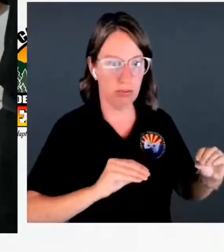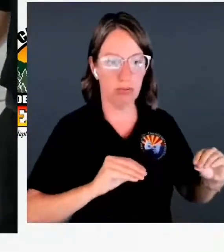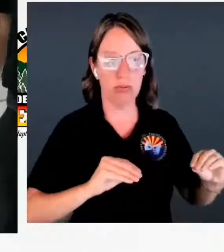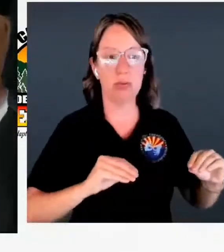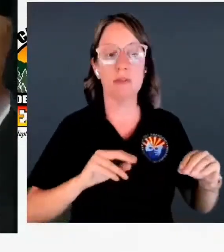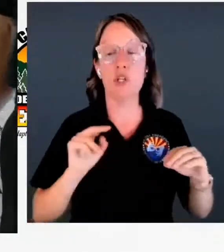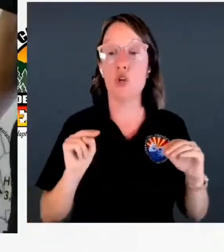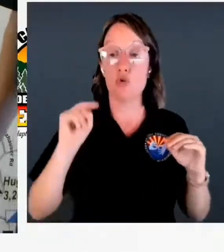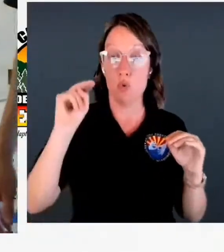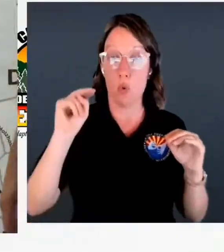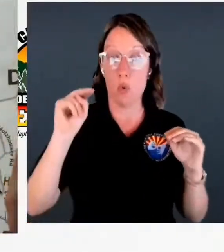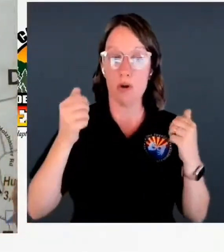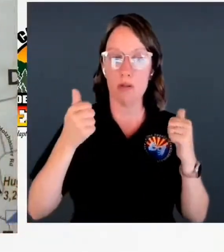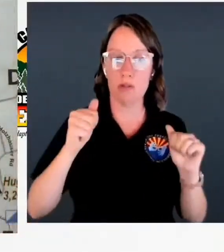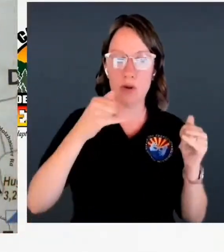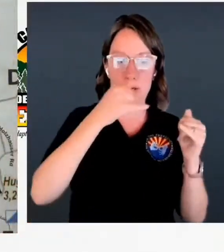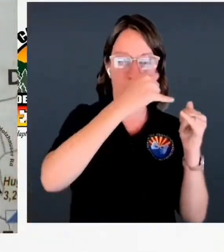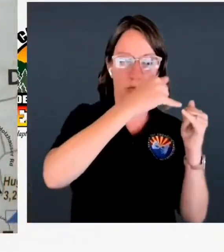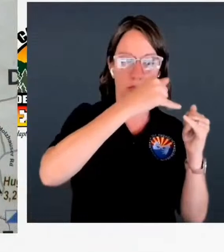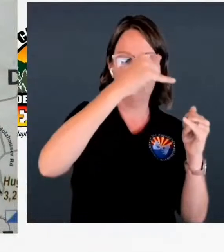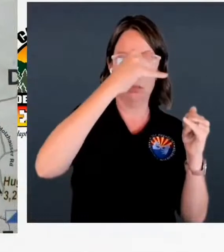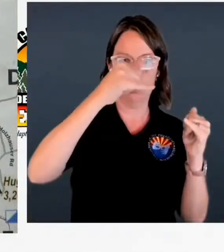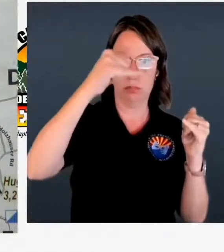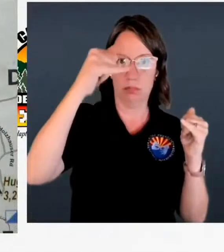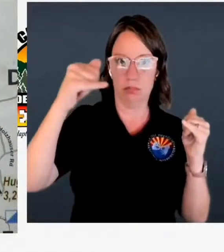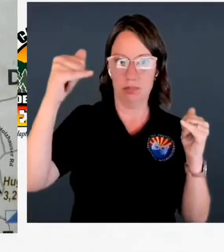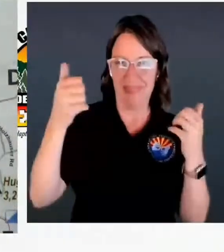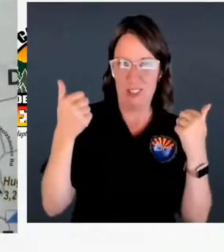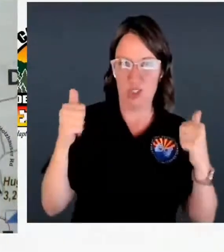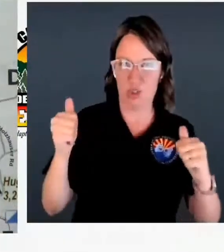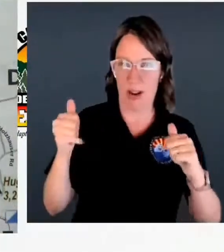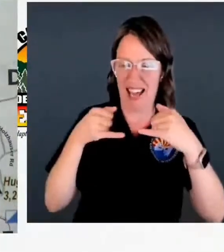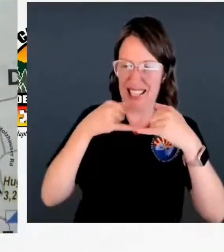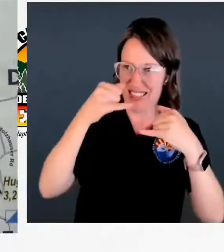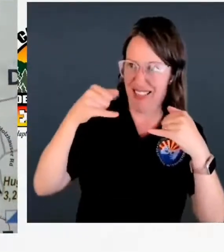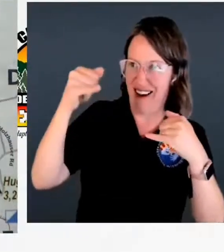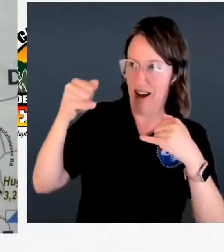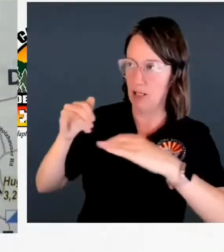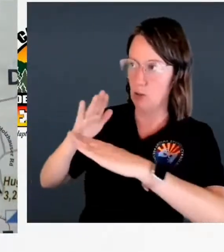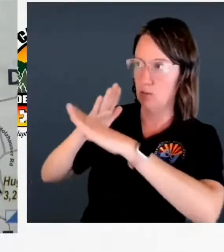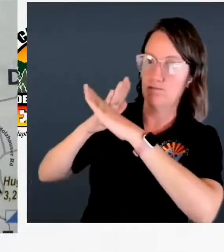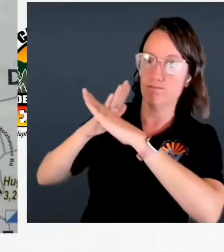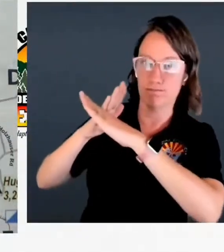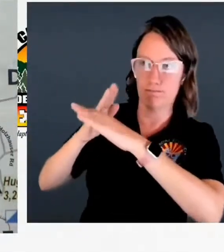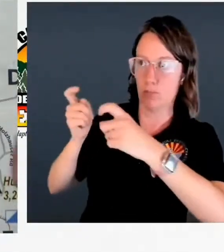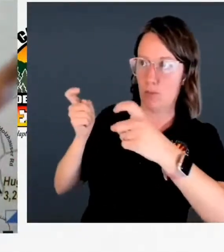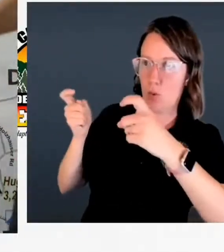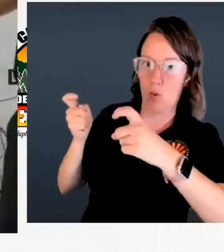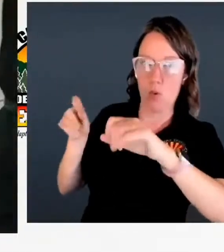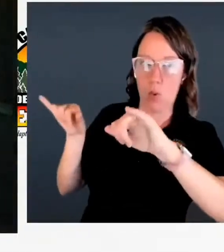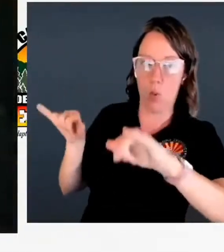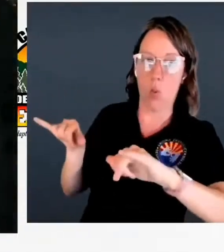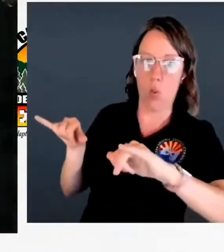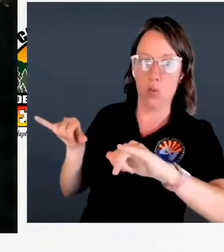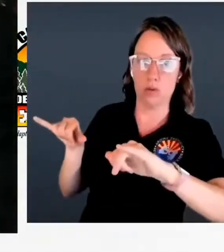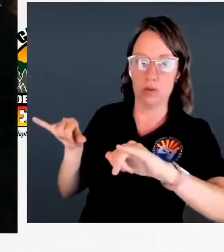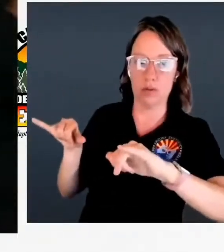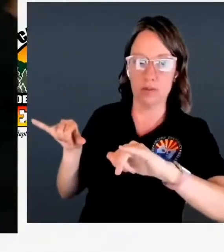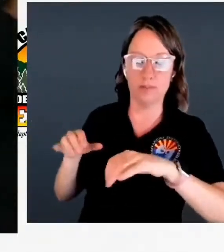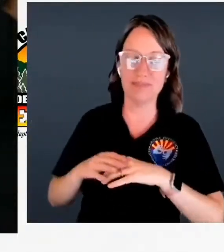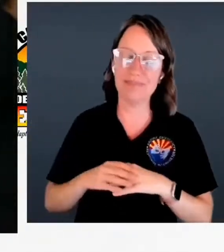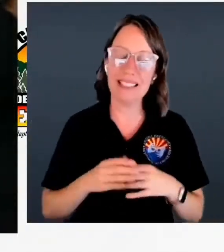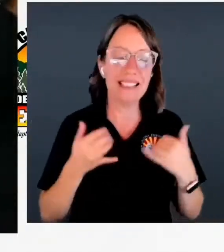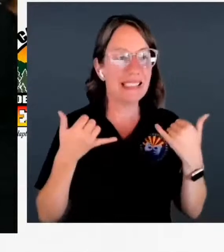along the northern edge of the fire. They were able to seek opportunity to grab that a couple days ago, and we're continuing with that effort there. Like I said, it is still